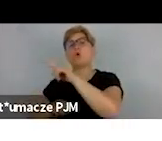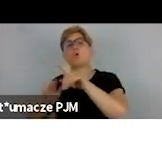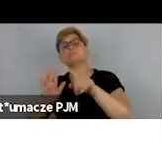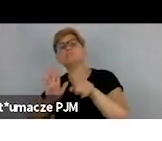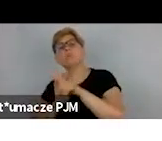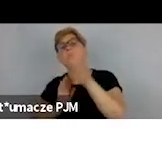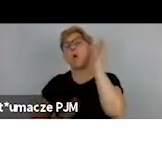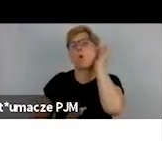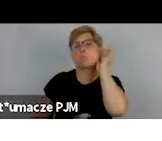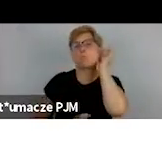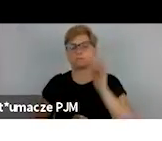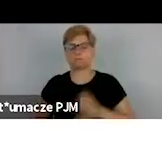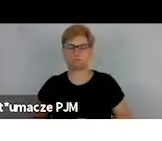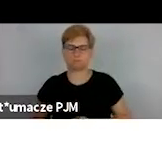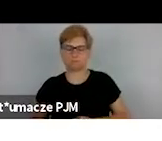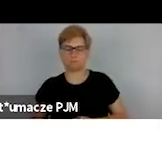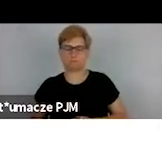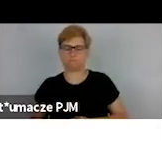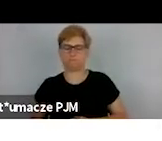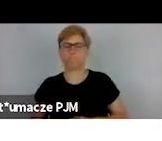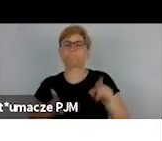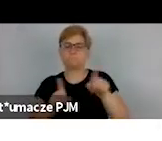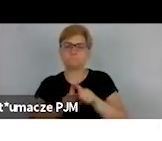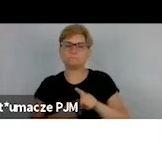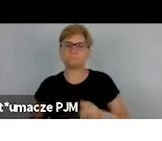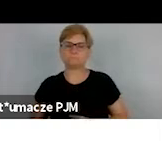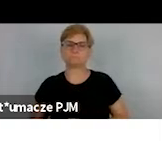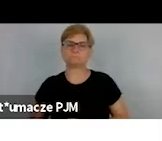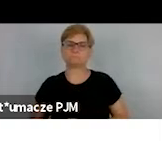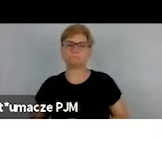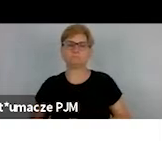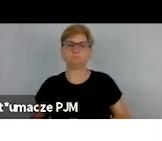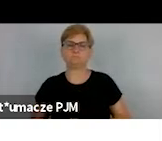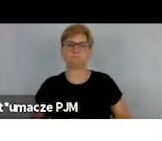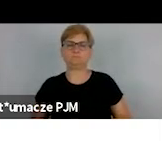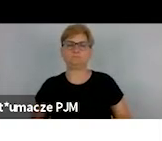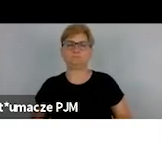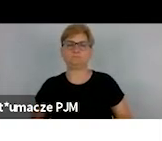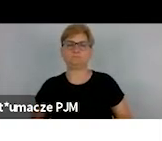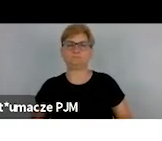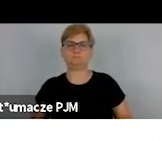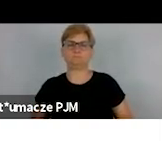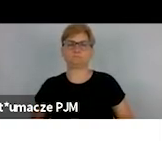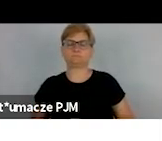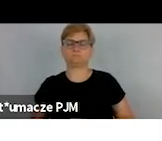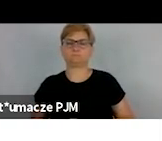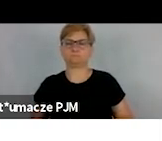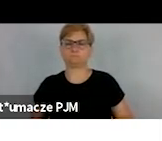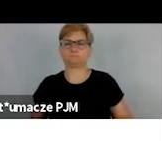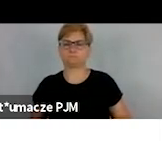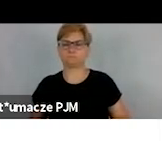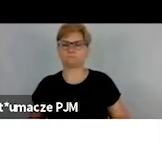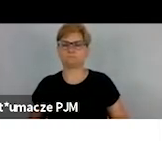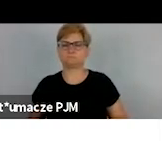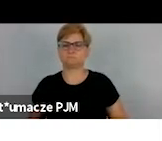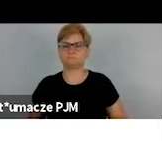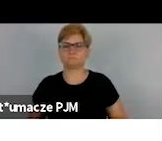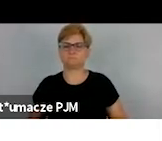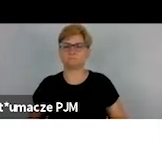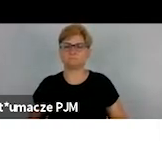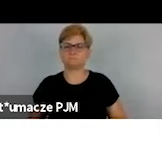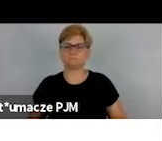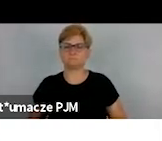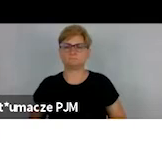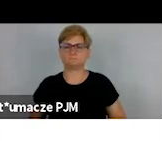furniture that we believed was to the amount of $5,000. And he then gave the money, and we gave him